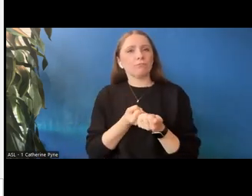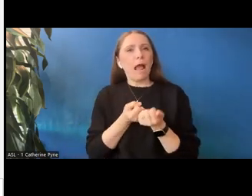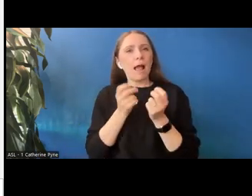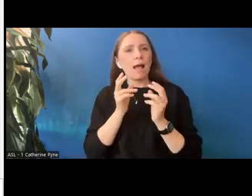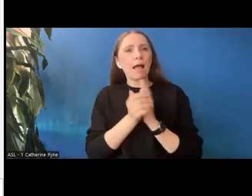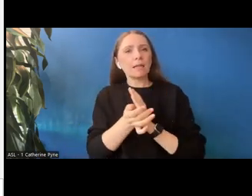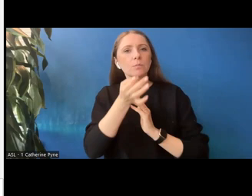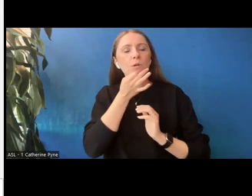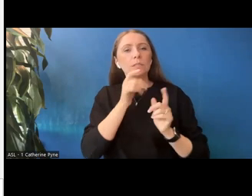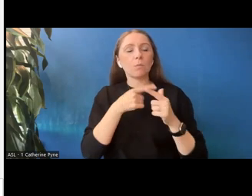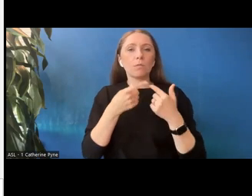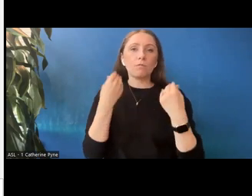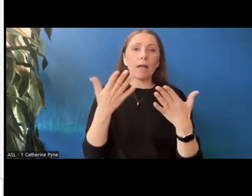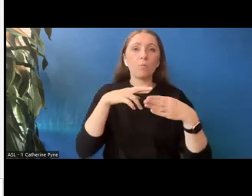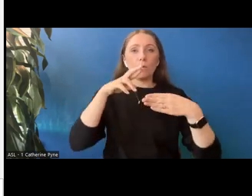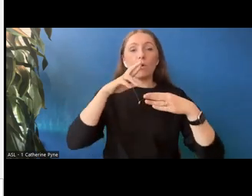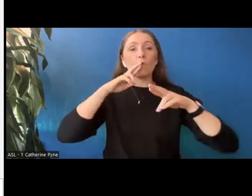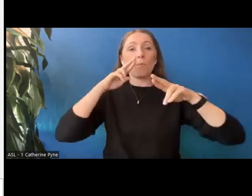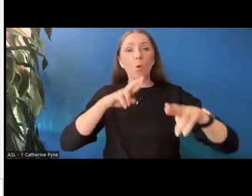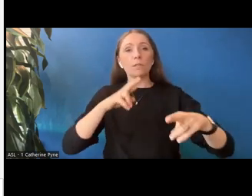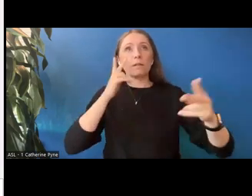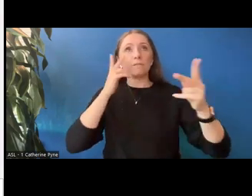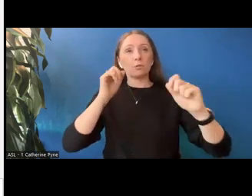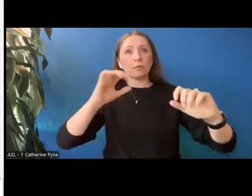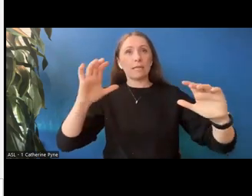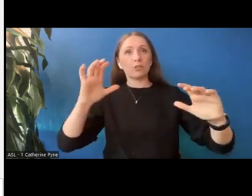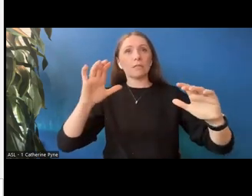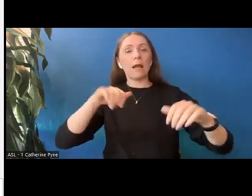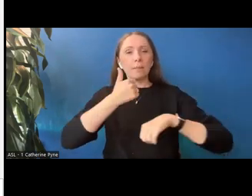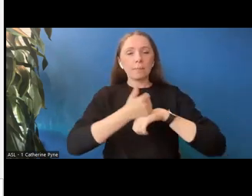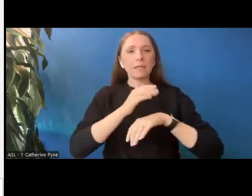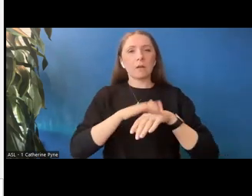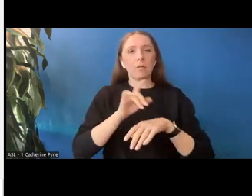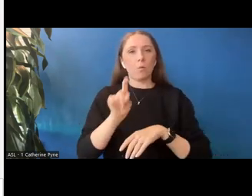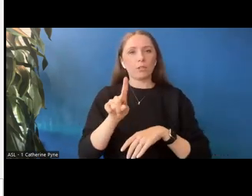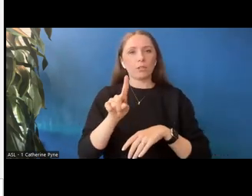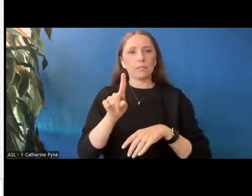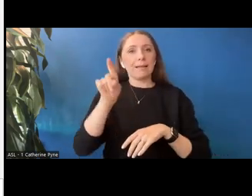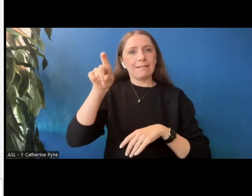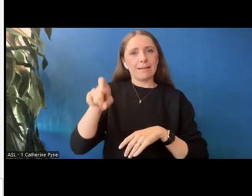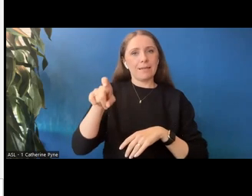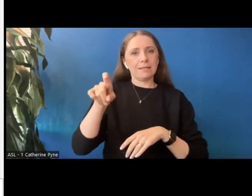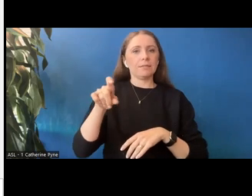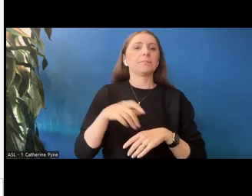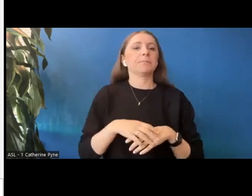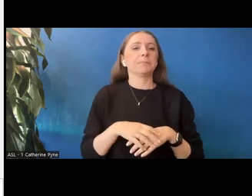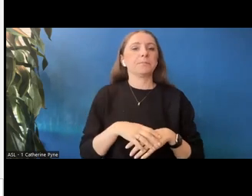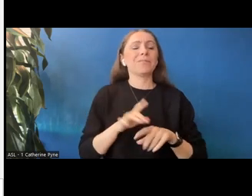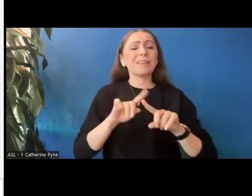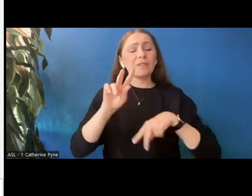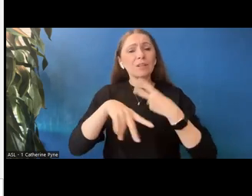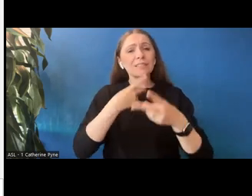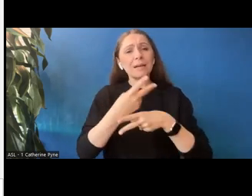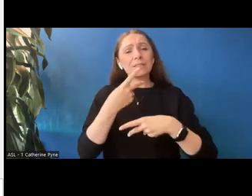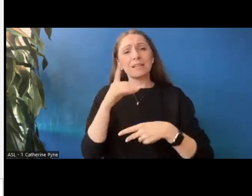and visualizations and summaries based on the questions and needs of executive leadership. So a different type of data